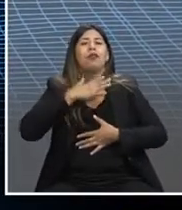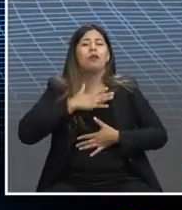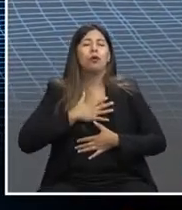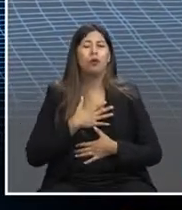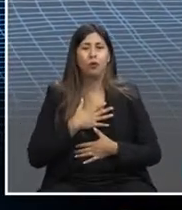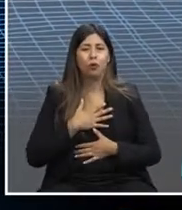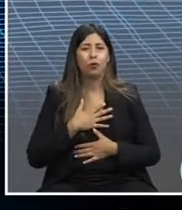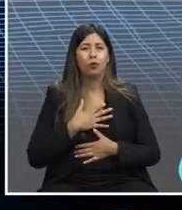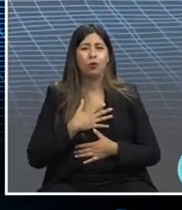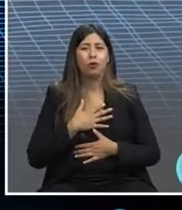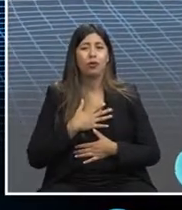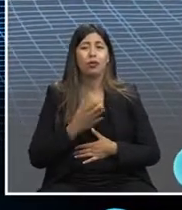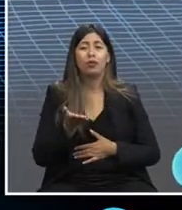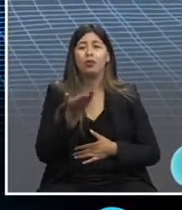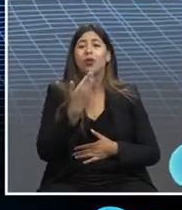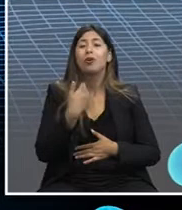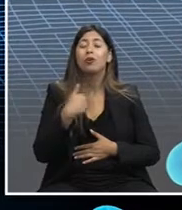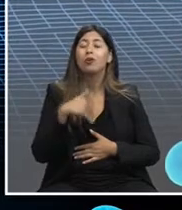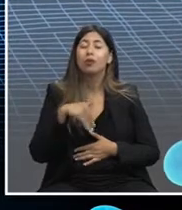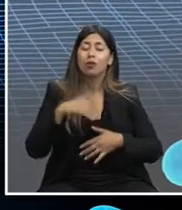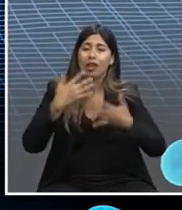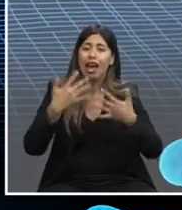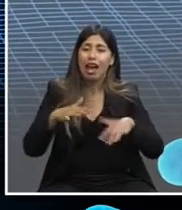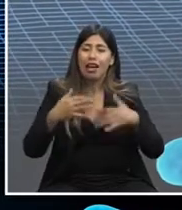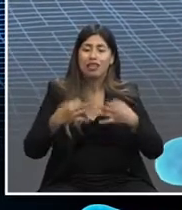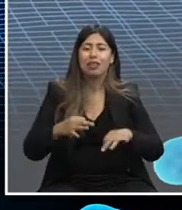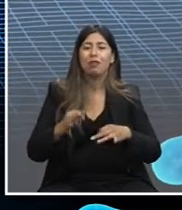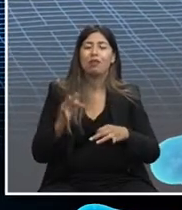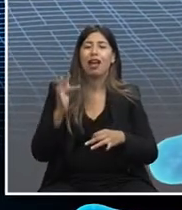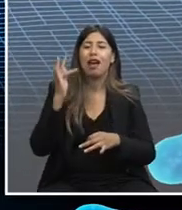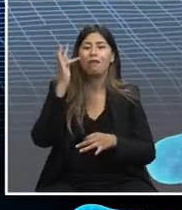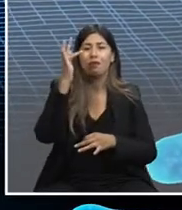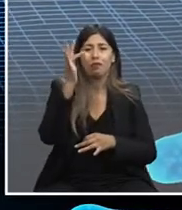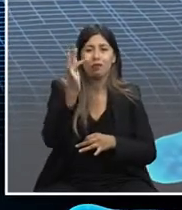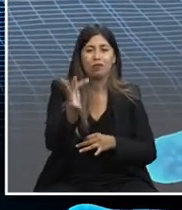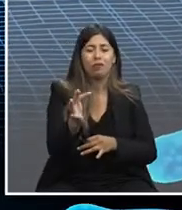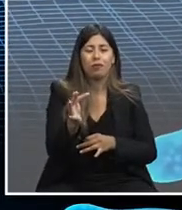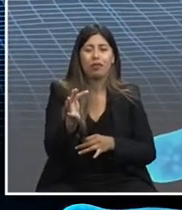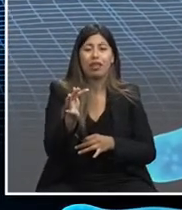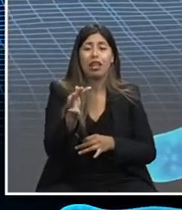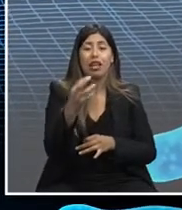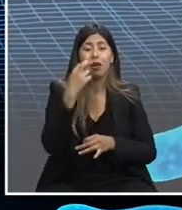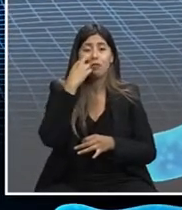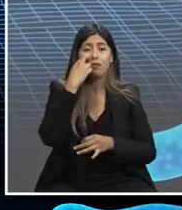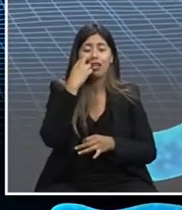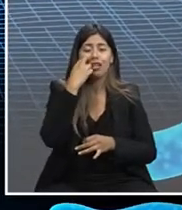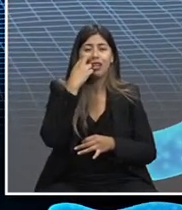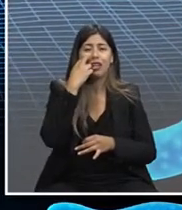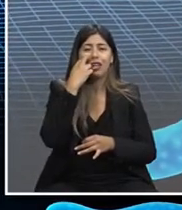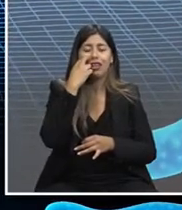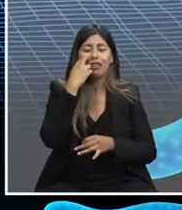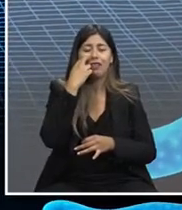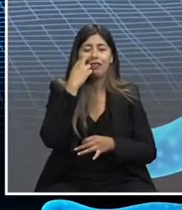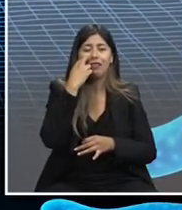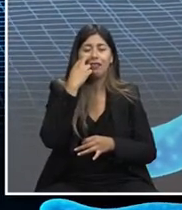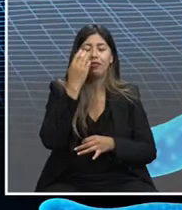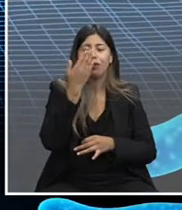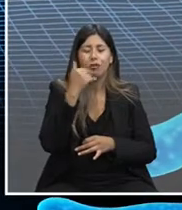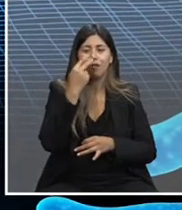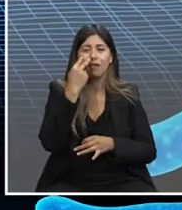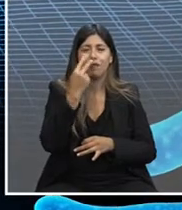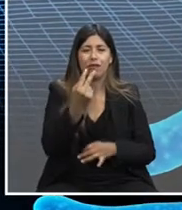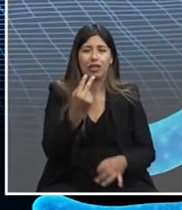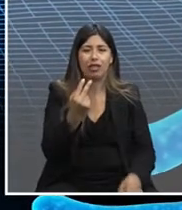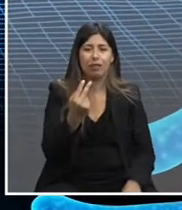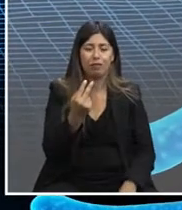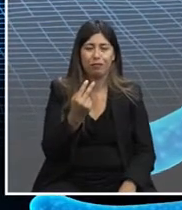will be past the precipice, free to contemplate the range of futures that lie open before us. And we will be able to